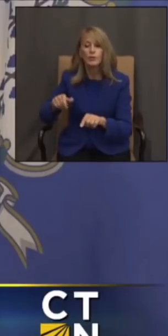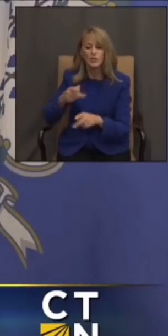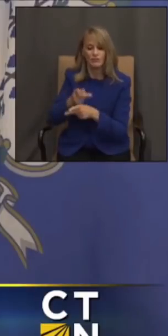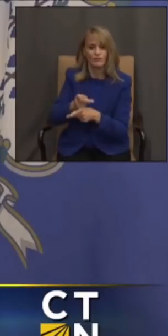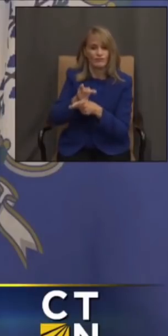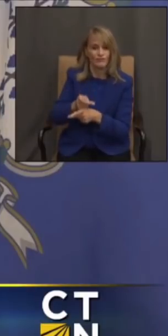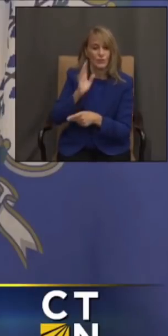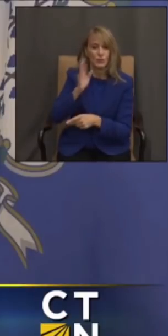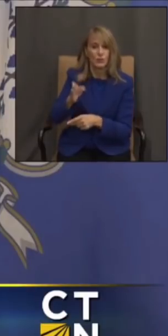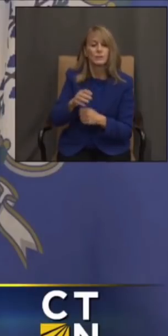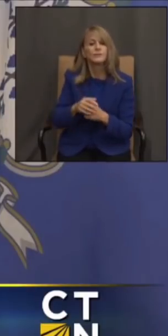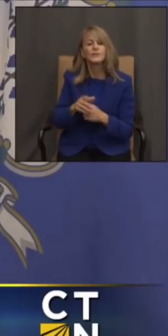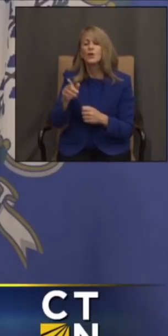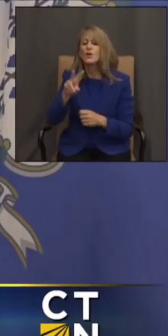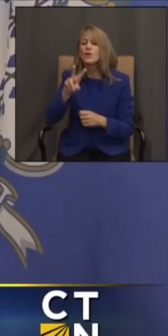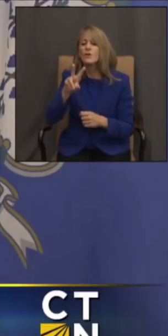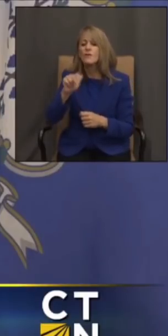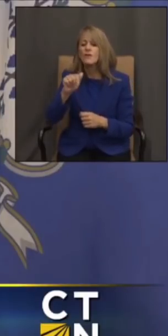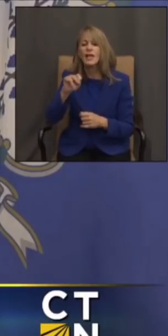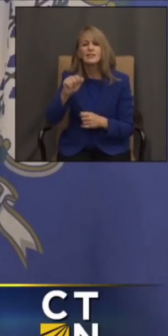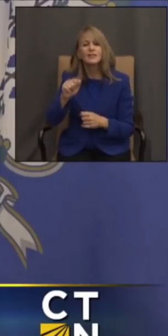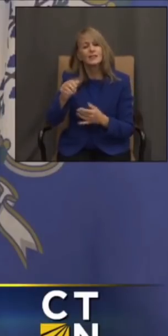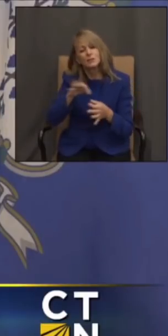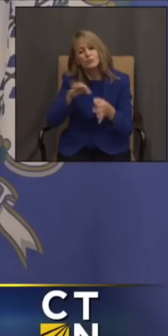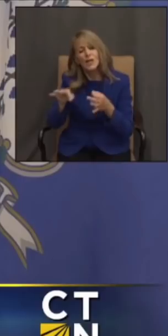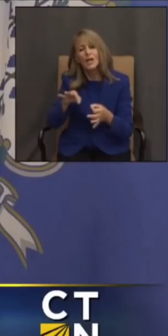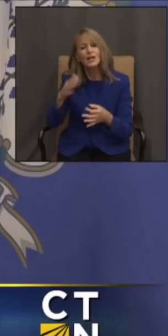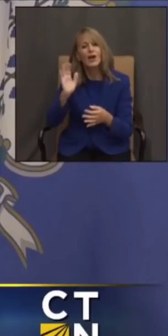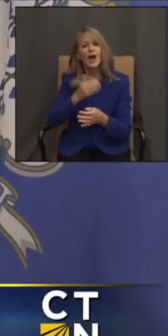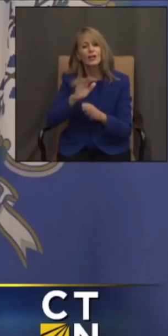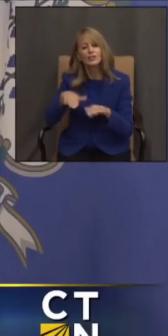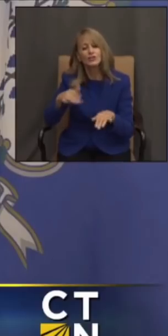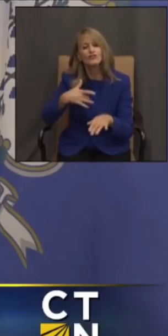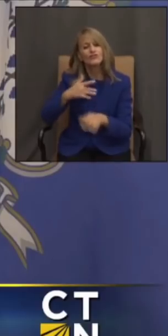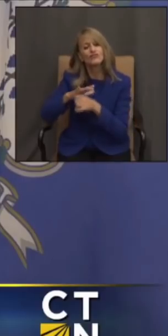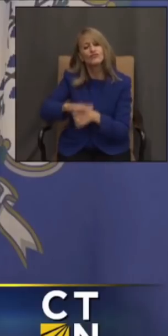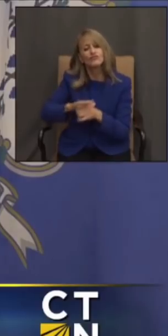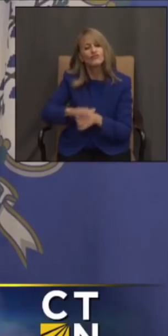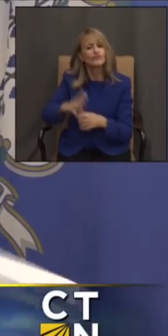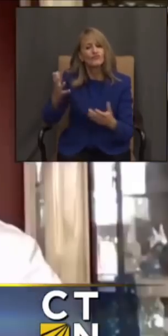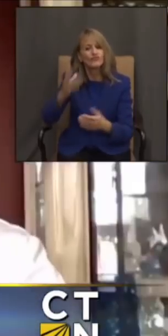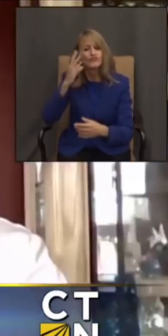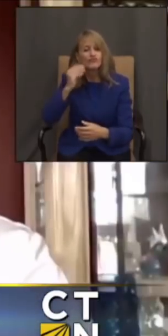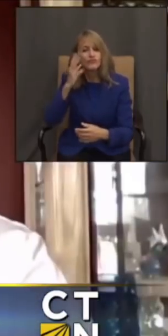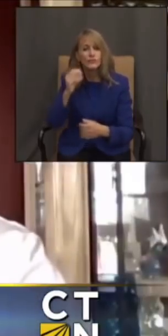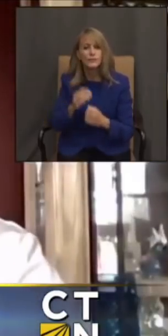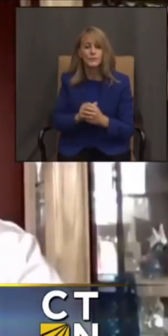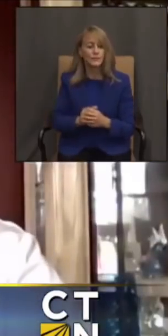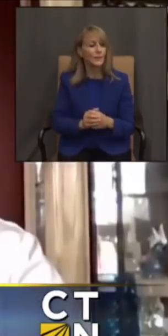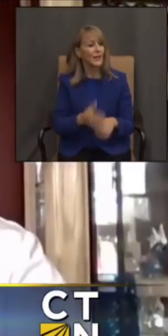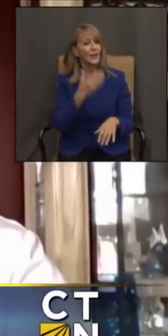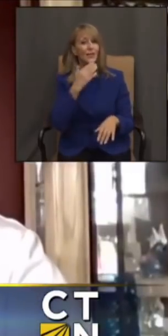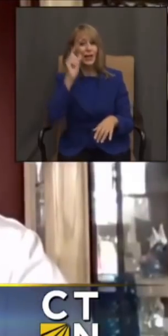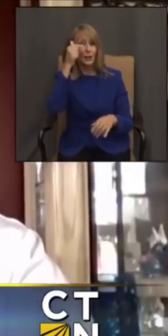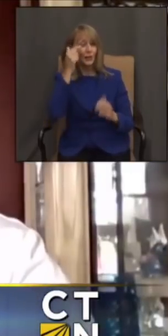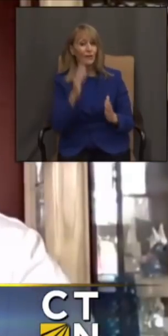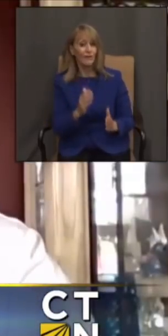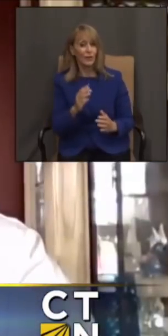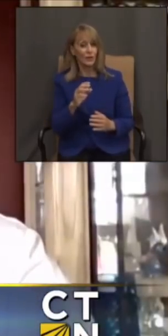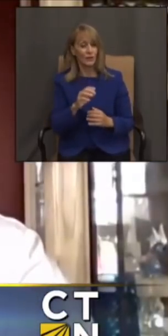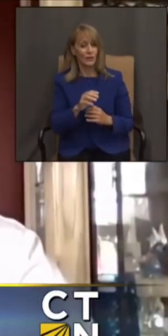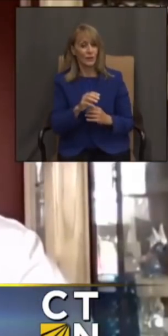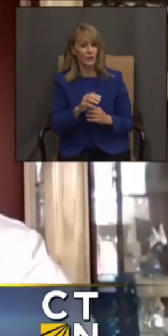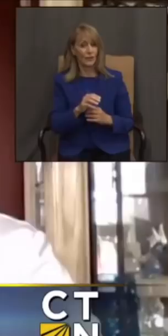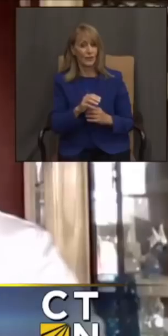of the stress some of our kids are going through. Thank you so much, Governor. And, just want to make sure everyone remembers